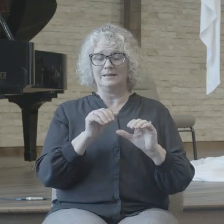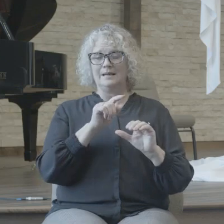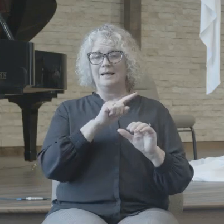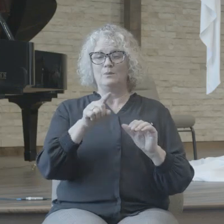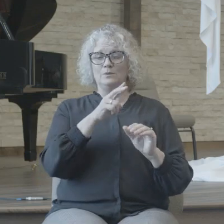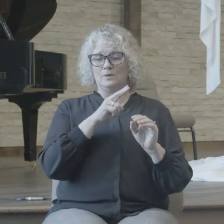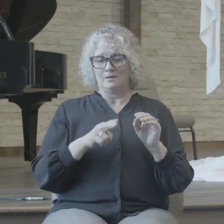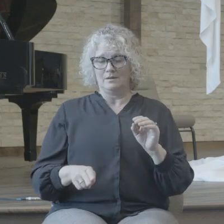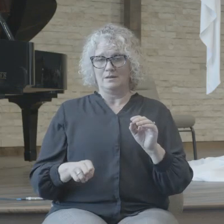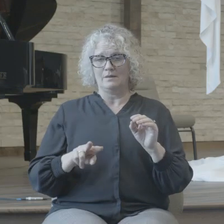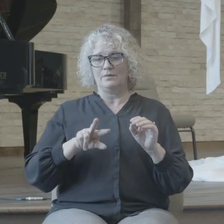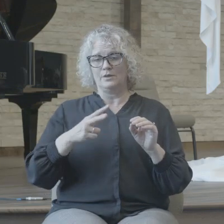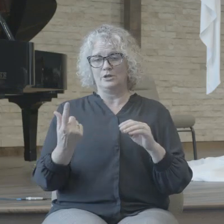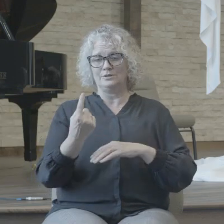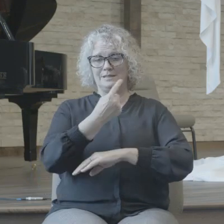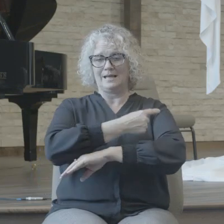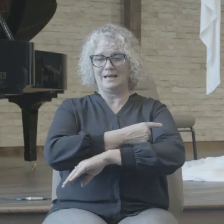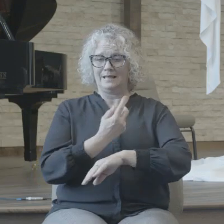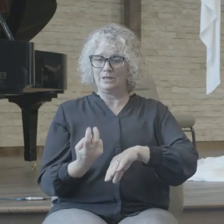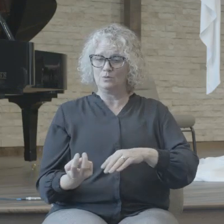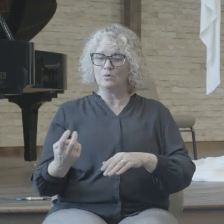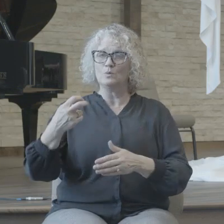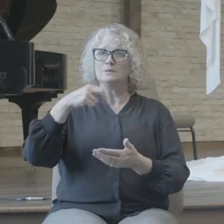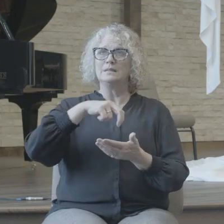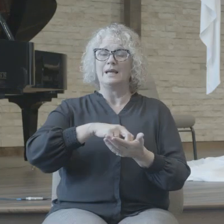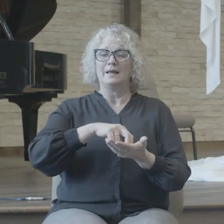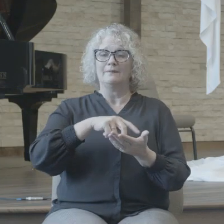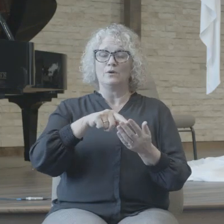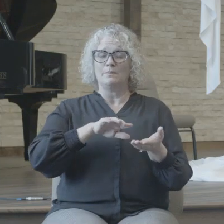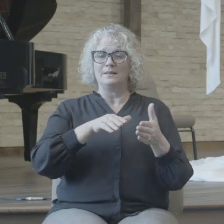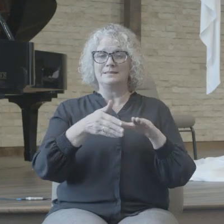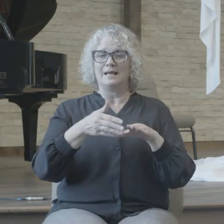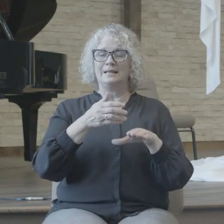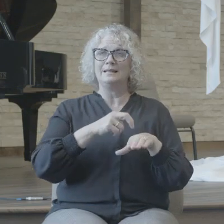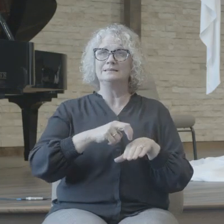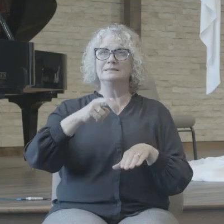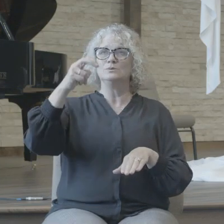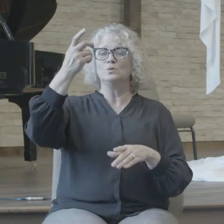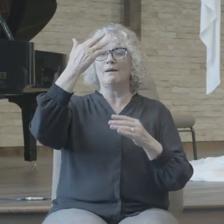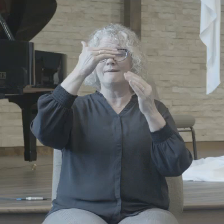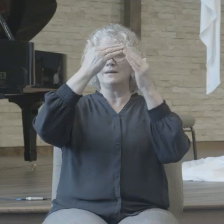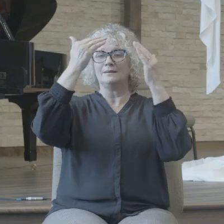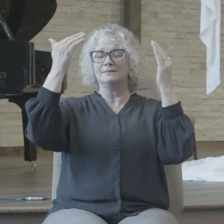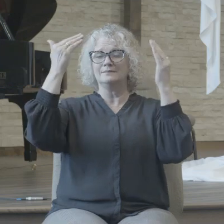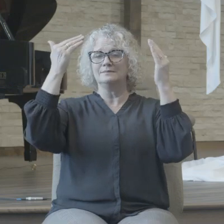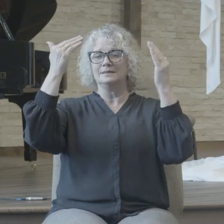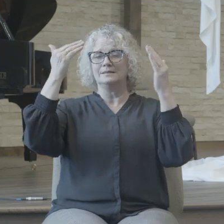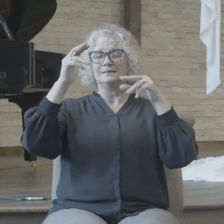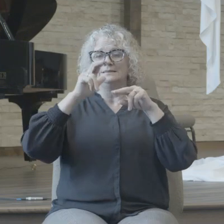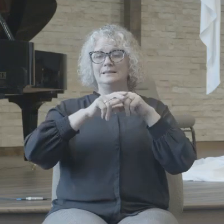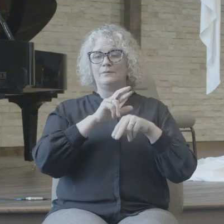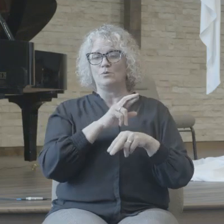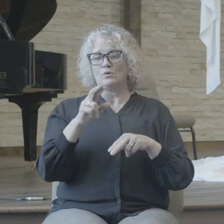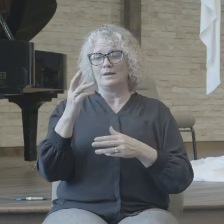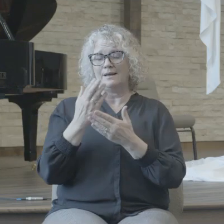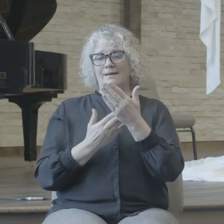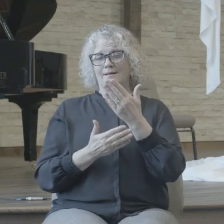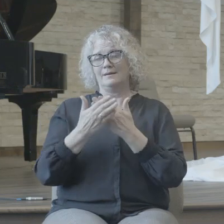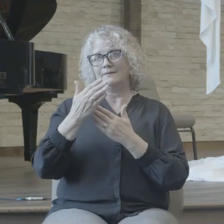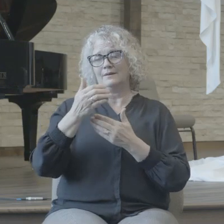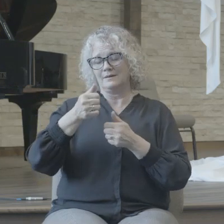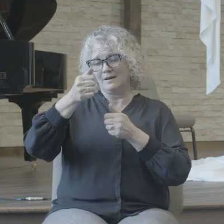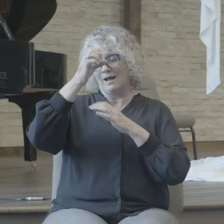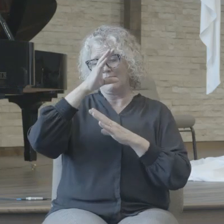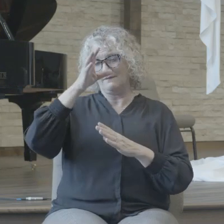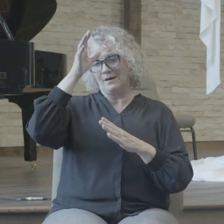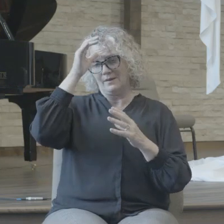into hell. The third day he rose again from the dead. He ascended to heaven and is seated at the right hand of